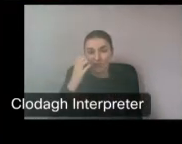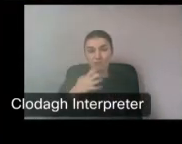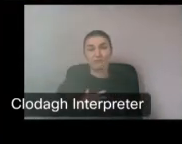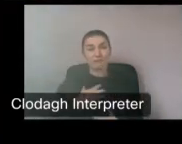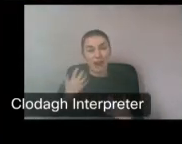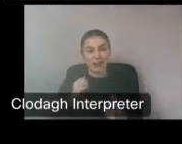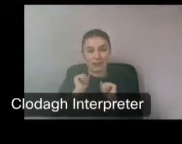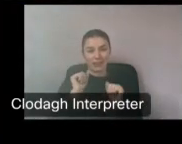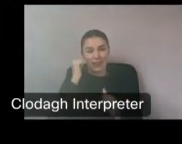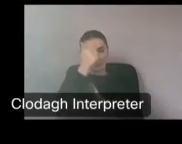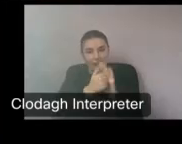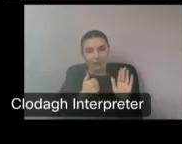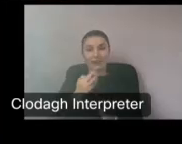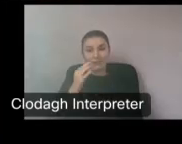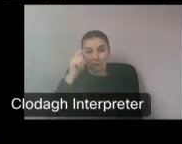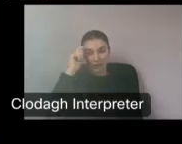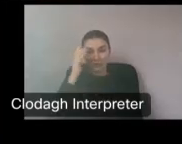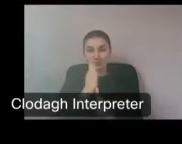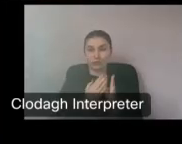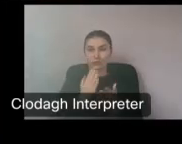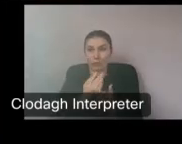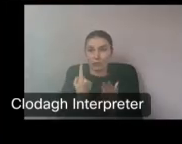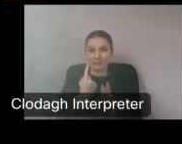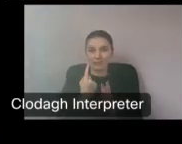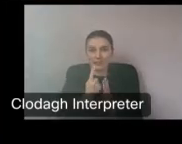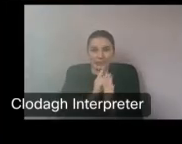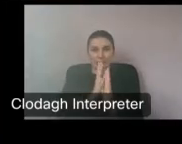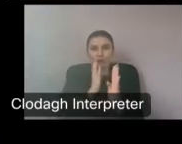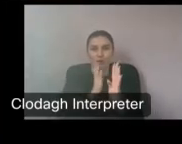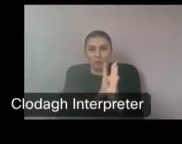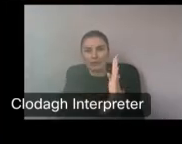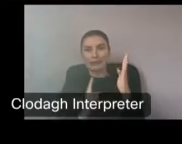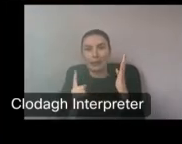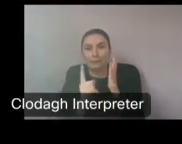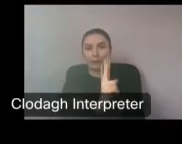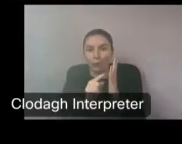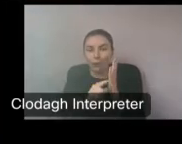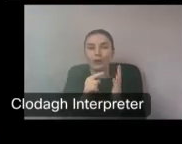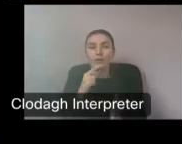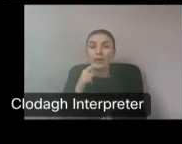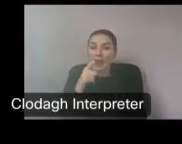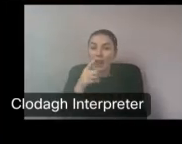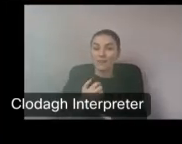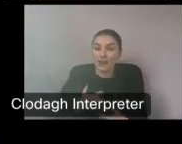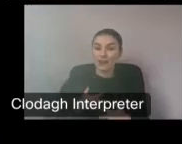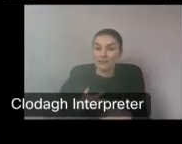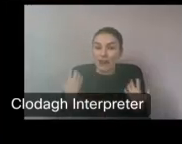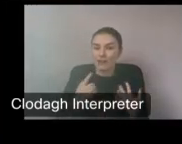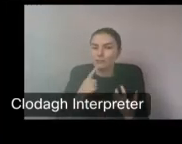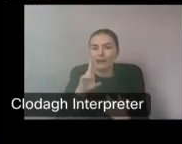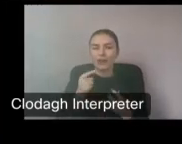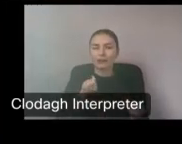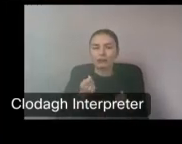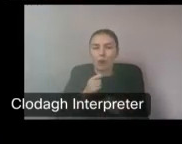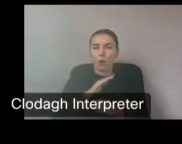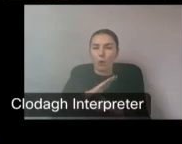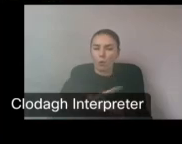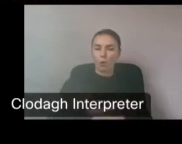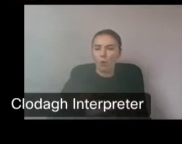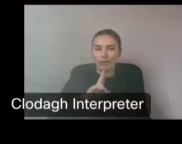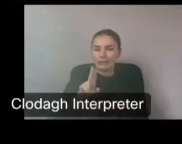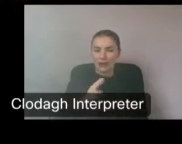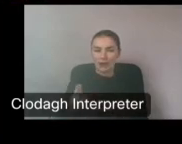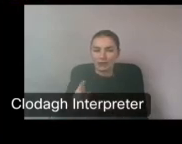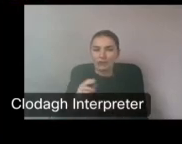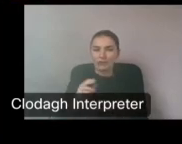you think someone's skipping you in the queue, you know that rage you get? That's the rage they get, but they can't control it as well as we can. And that's